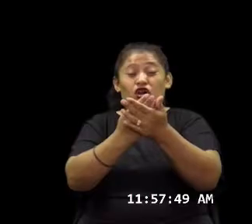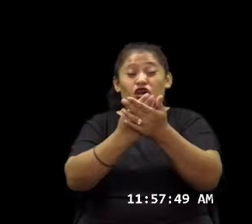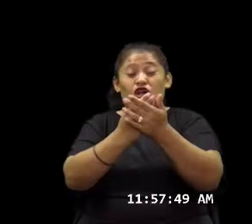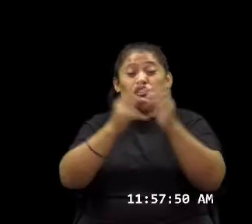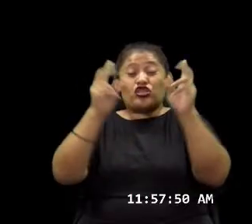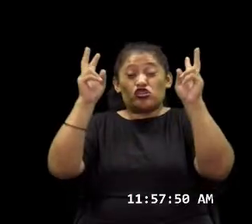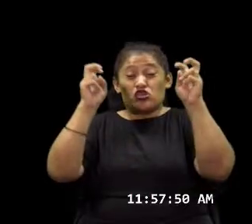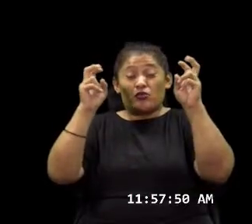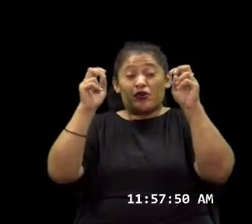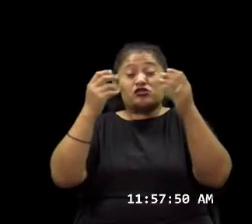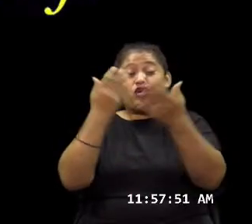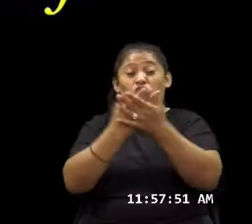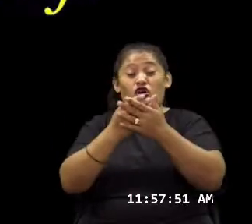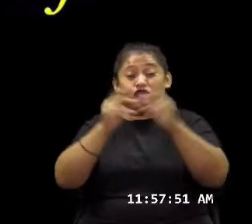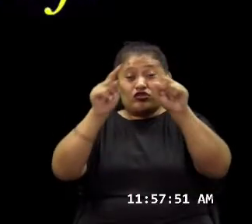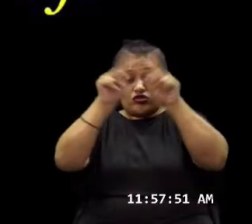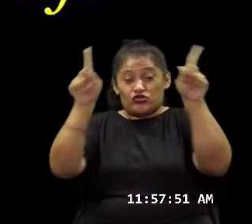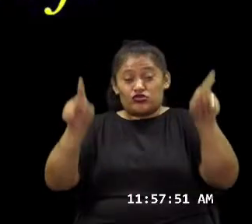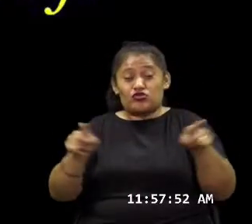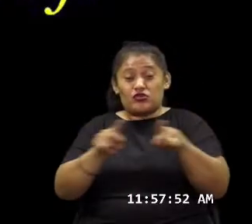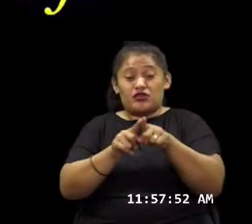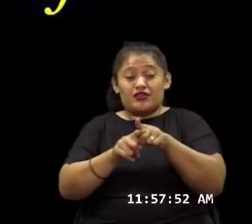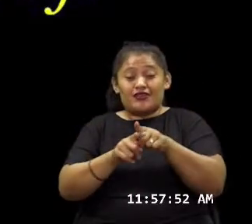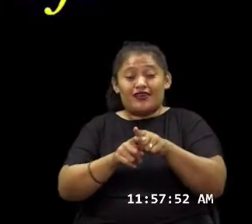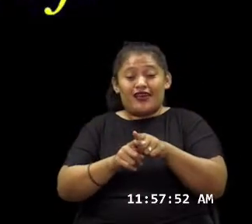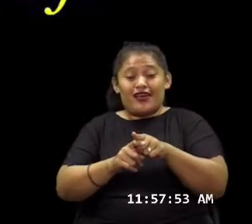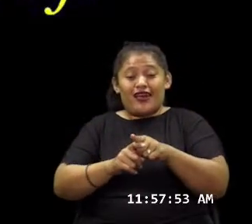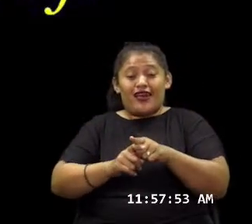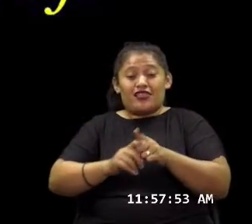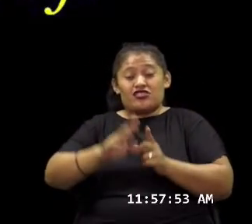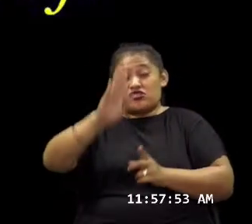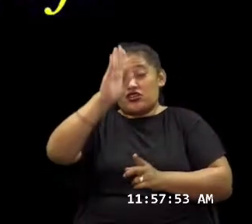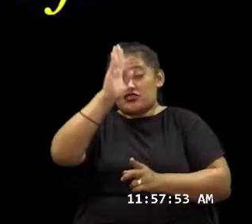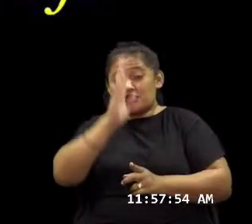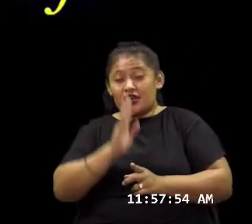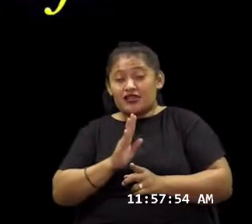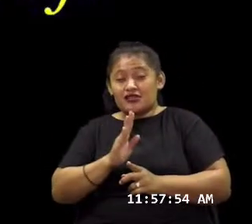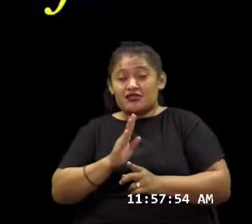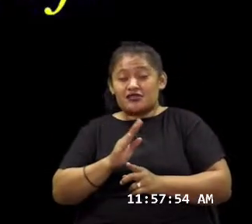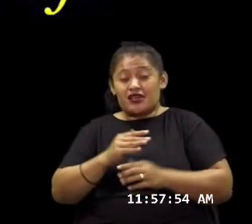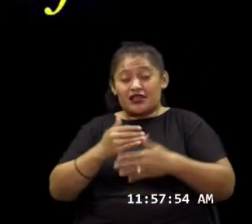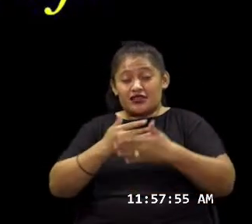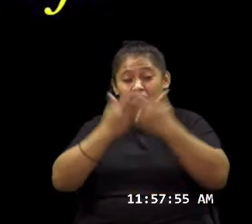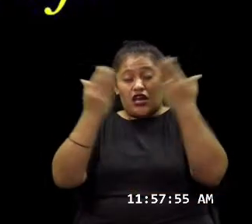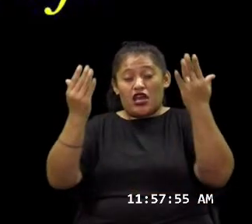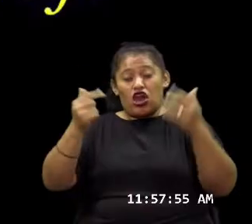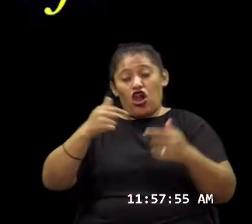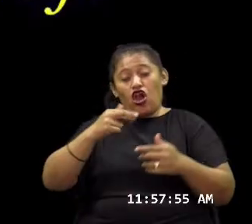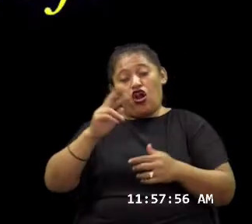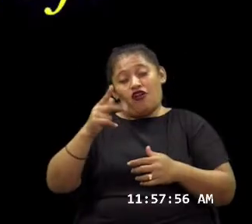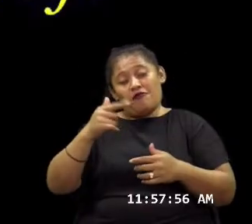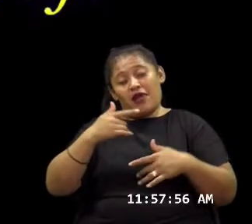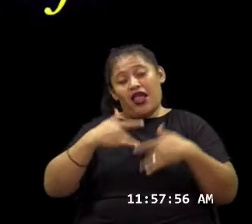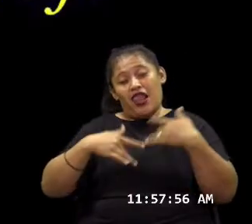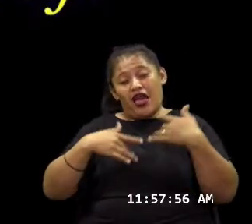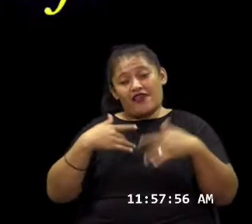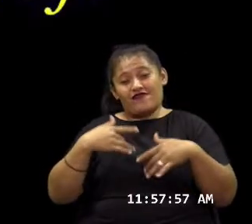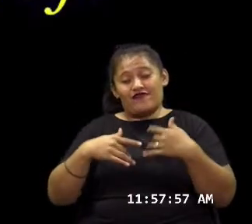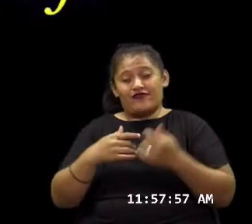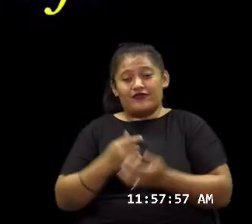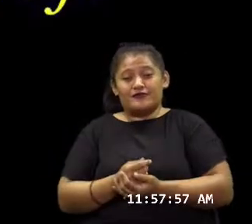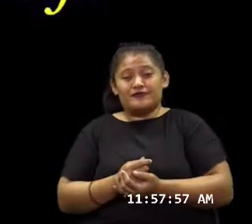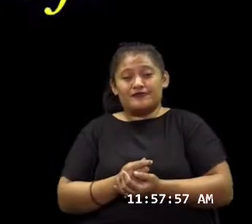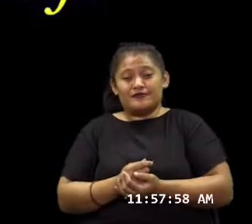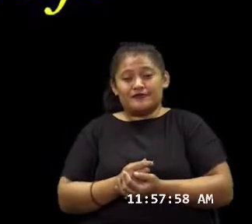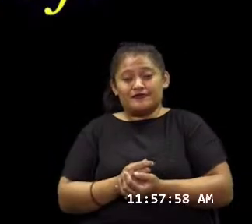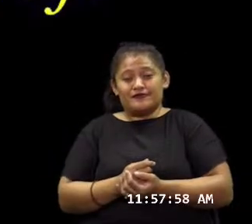seen on your screen. The saddest day of my life. The saddest day